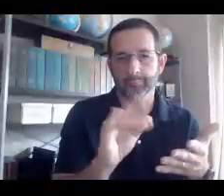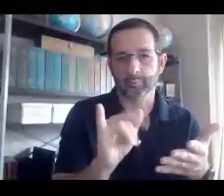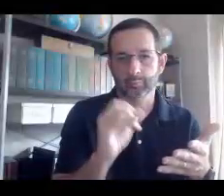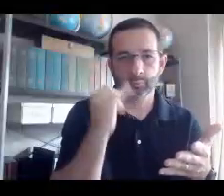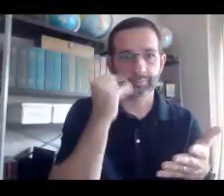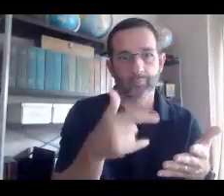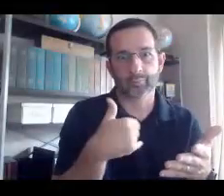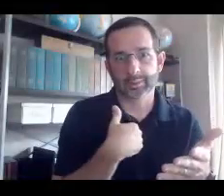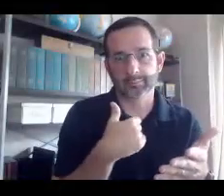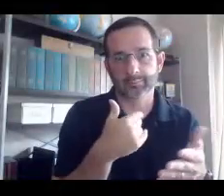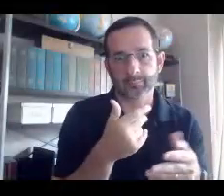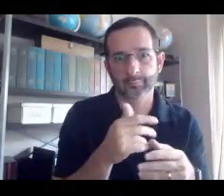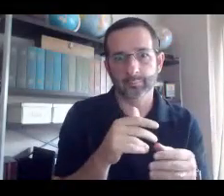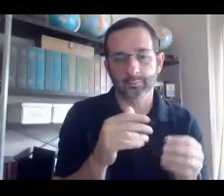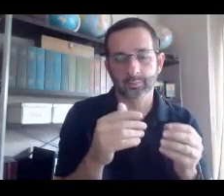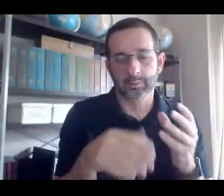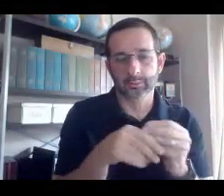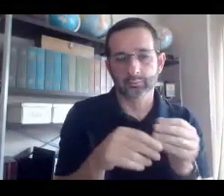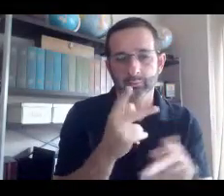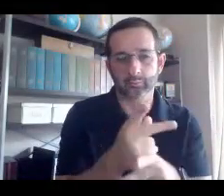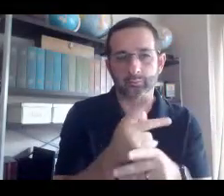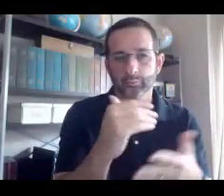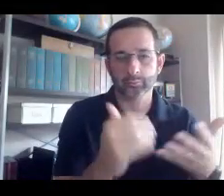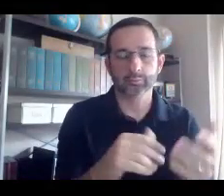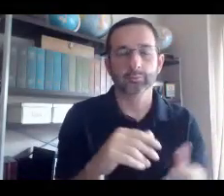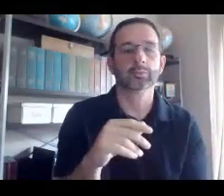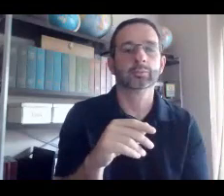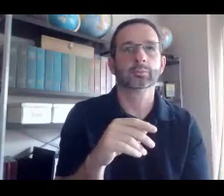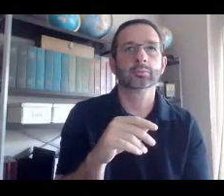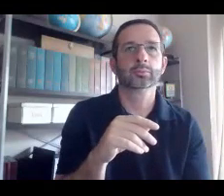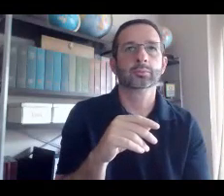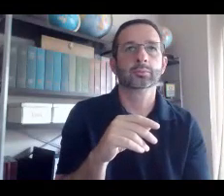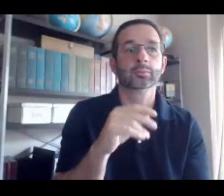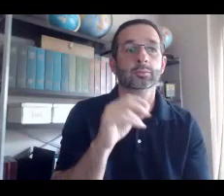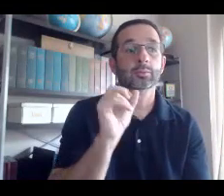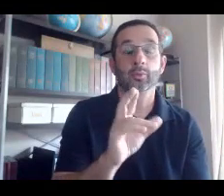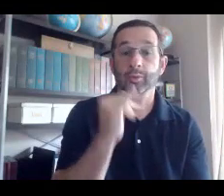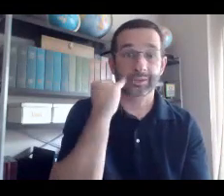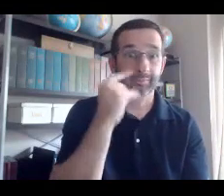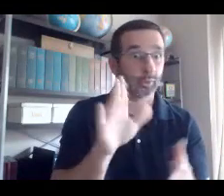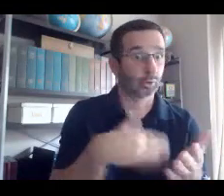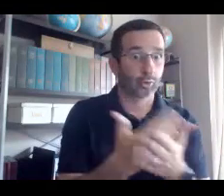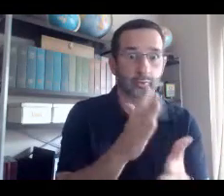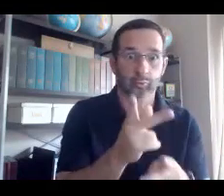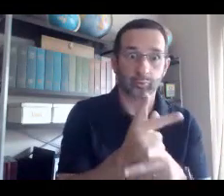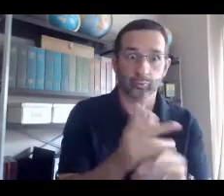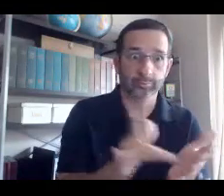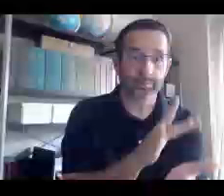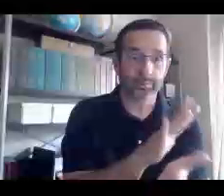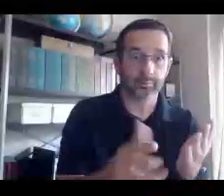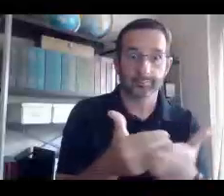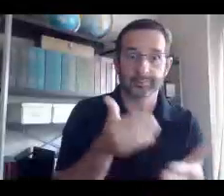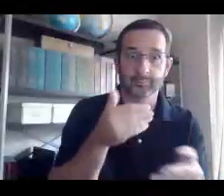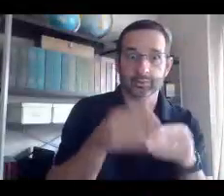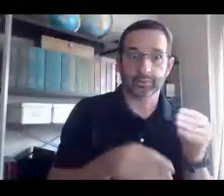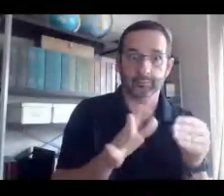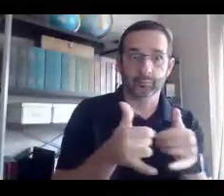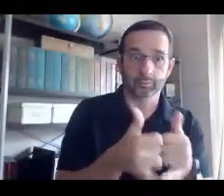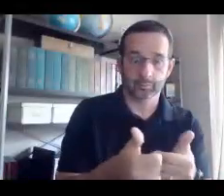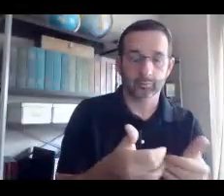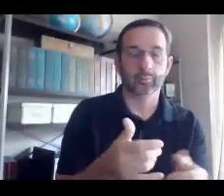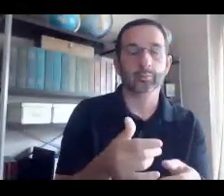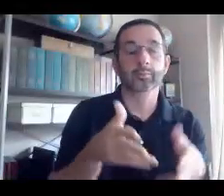We will then move on to the next loan that is listed in your portfolio if you have multiple loans. If all of your